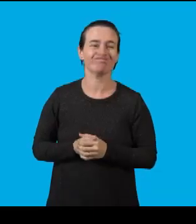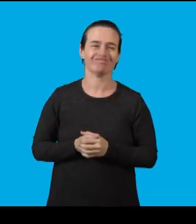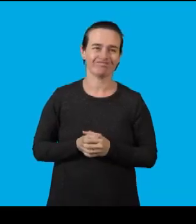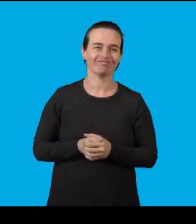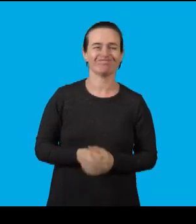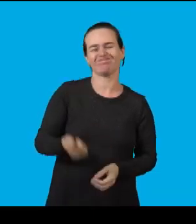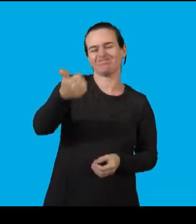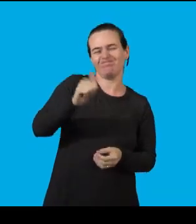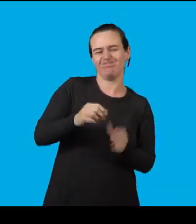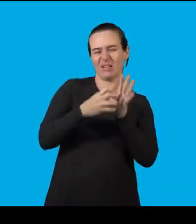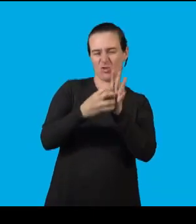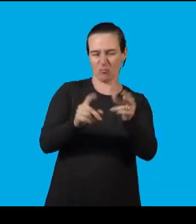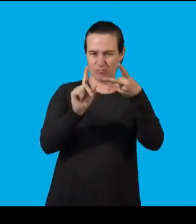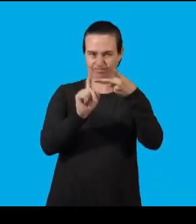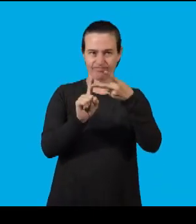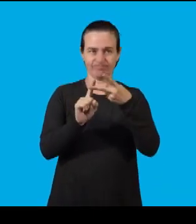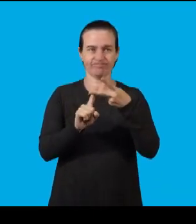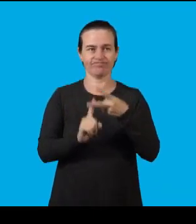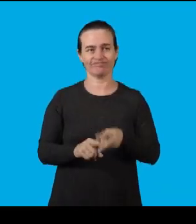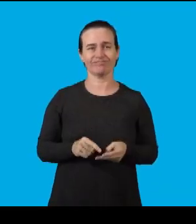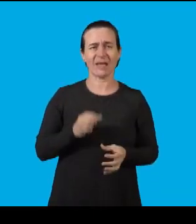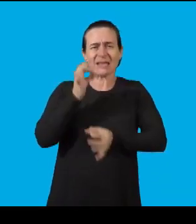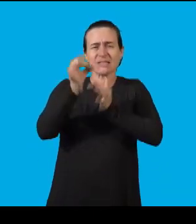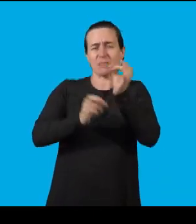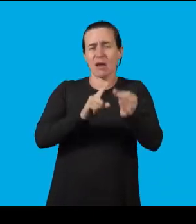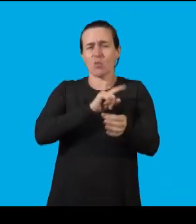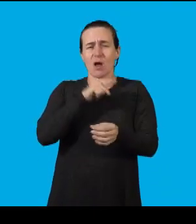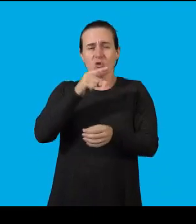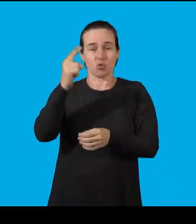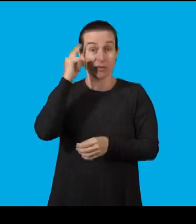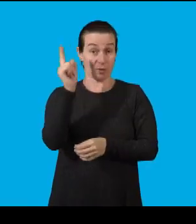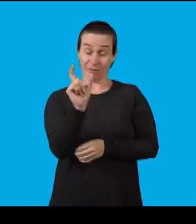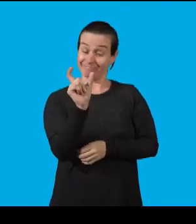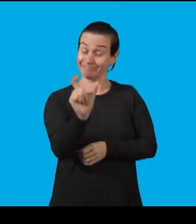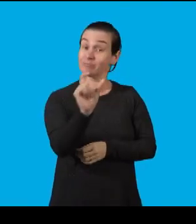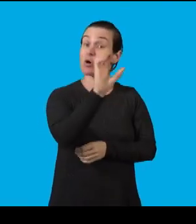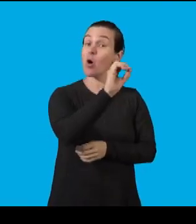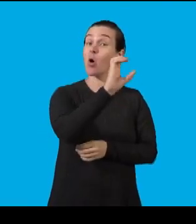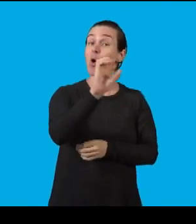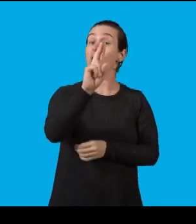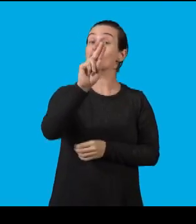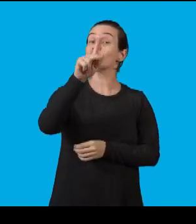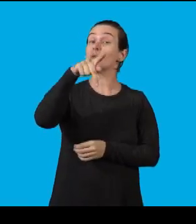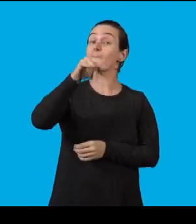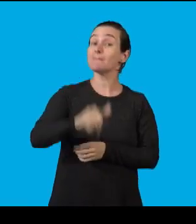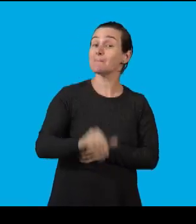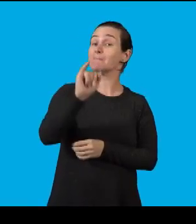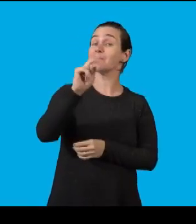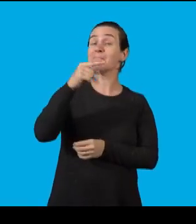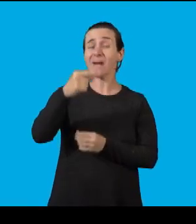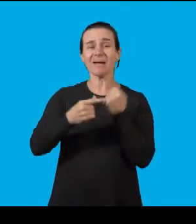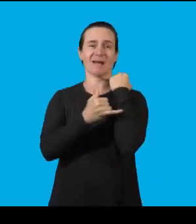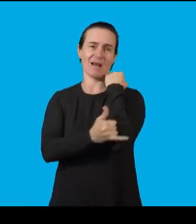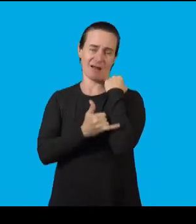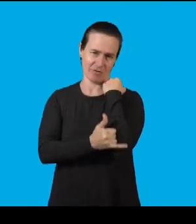explain why you think the occupying countries, okay, I'm going to underline the occupying countries. You have to know those from